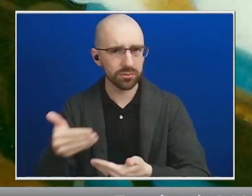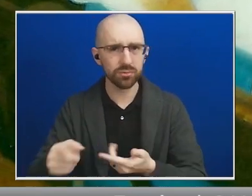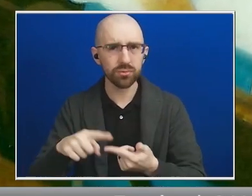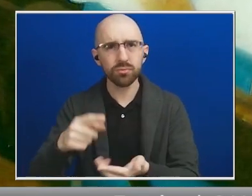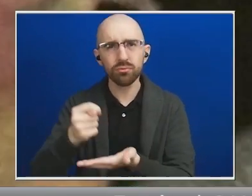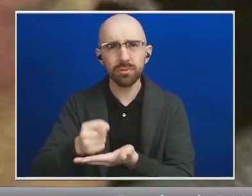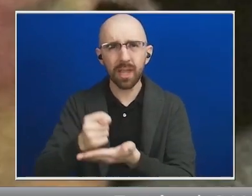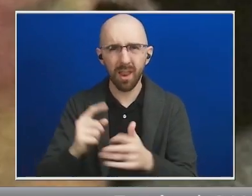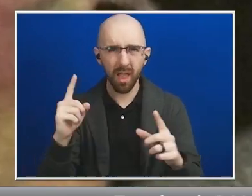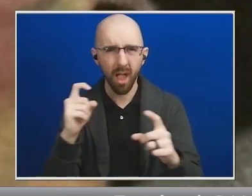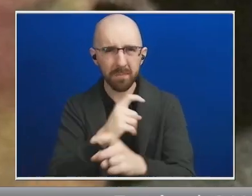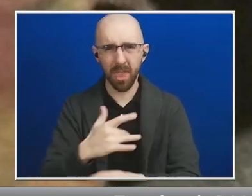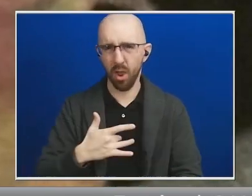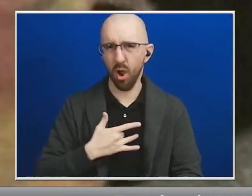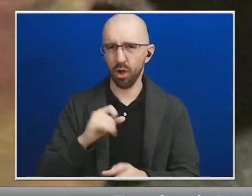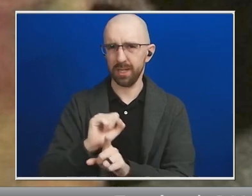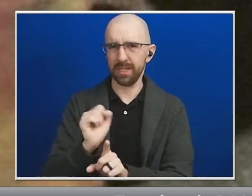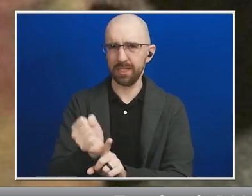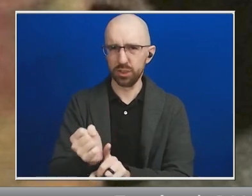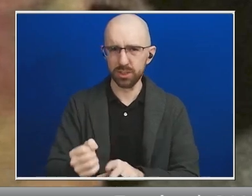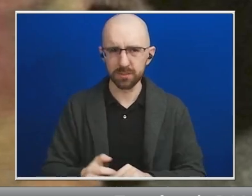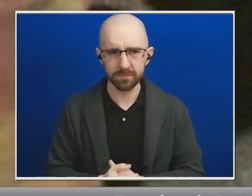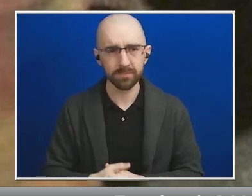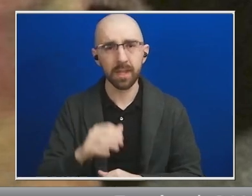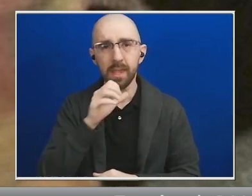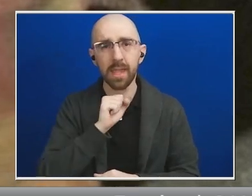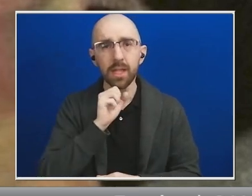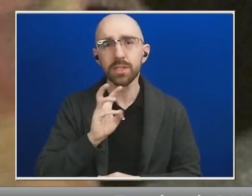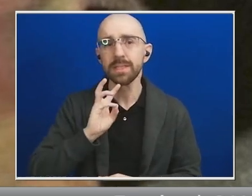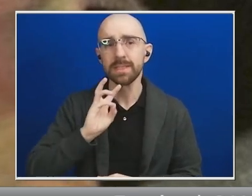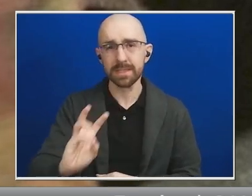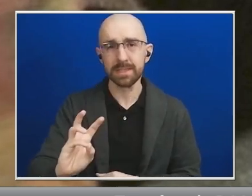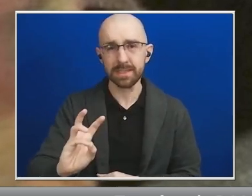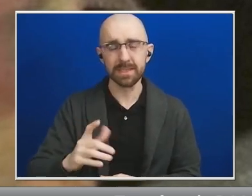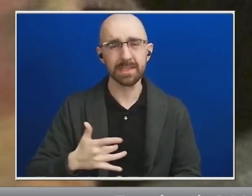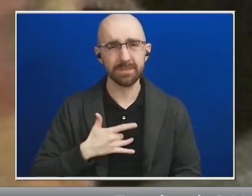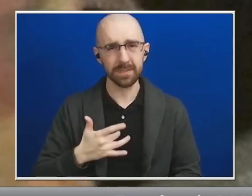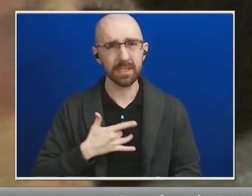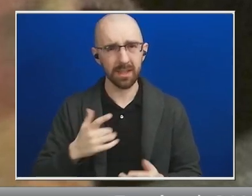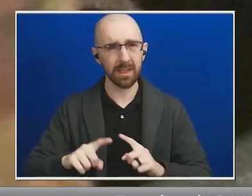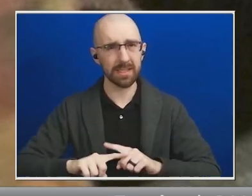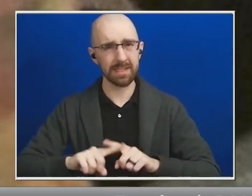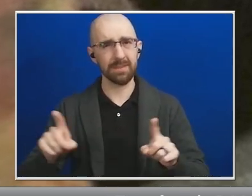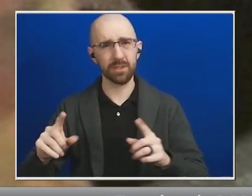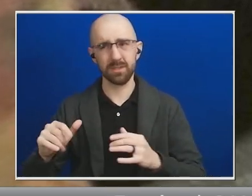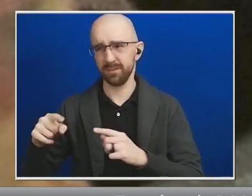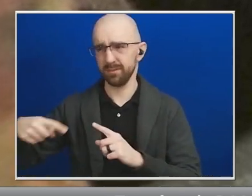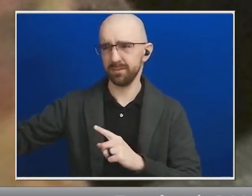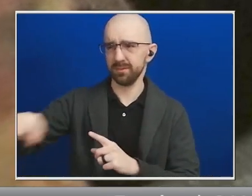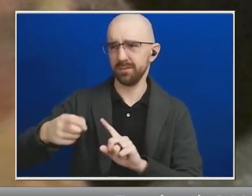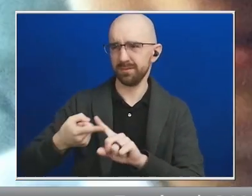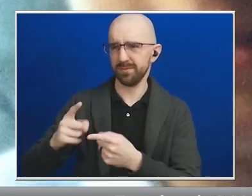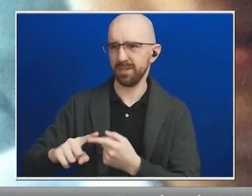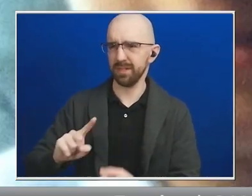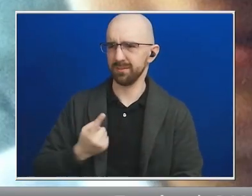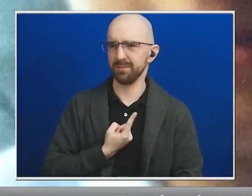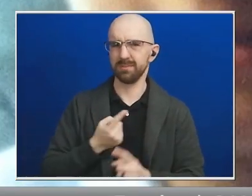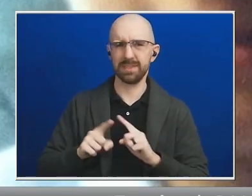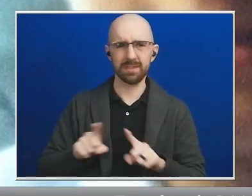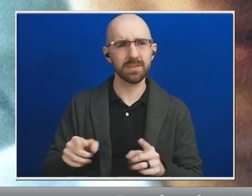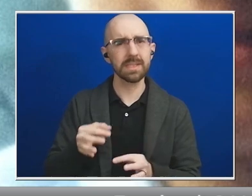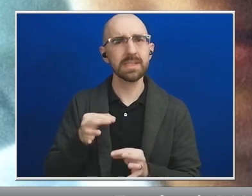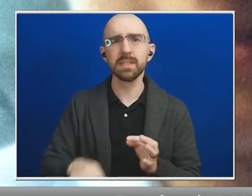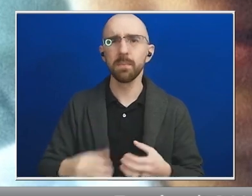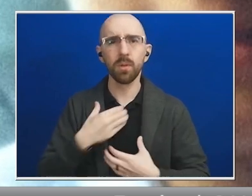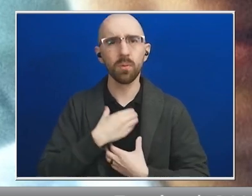heart condition. By age 6, feeling much different from his friends, he made a simple wish to his mom.